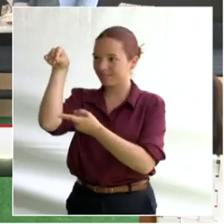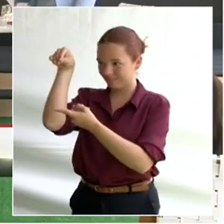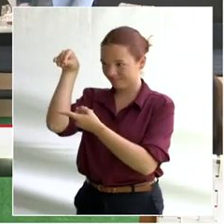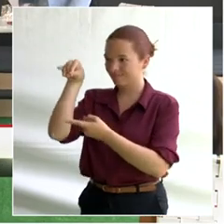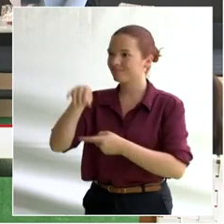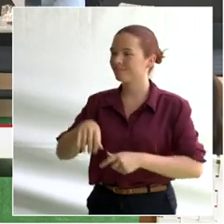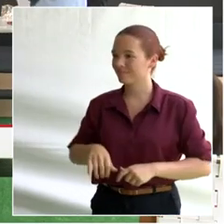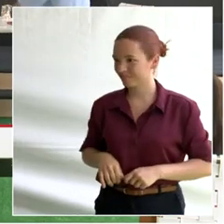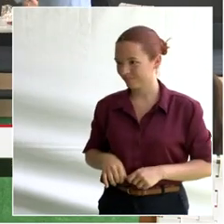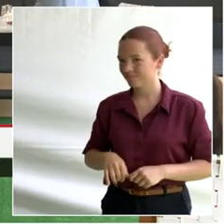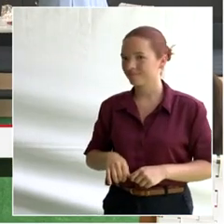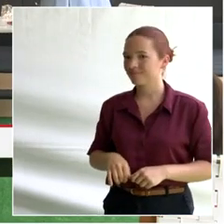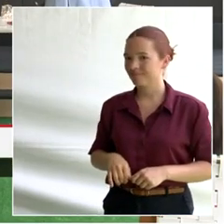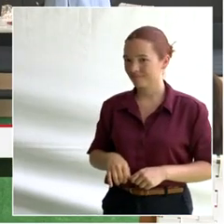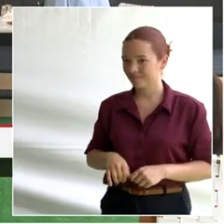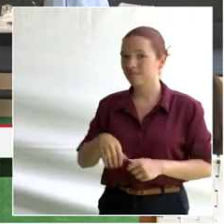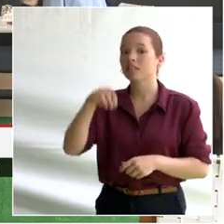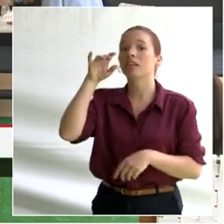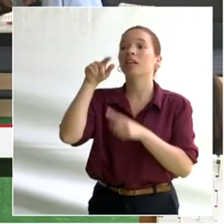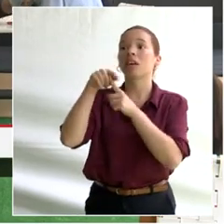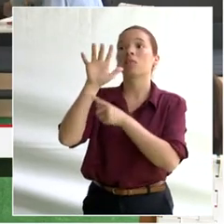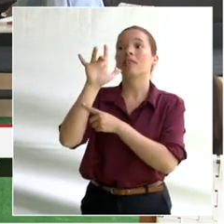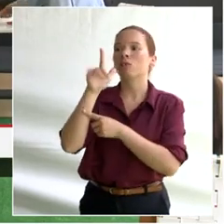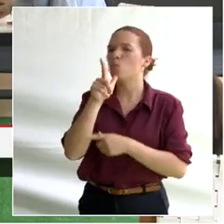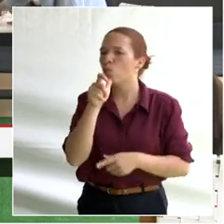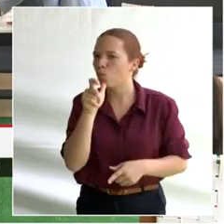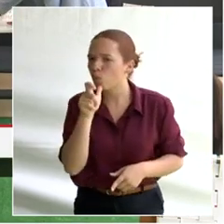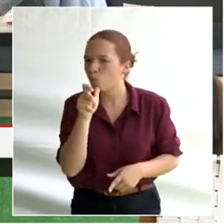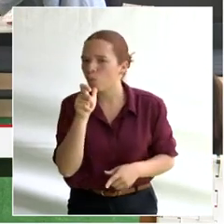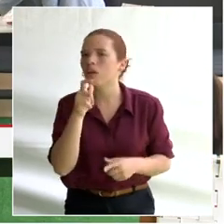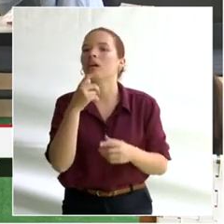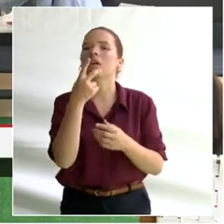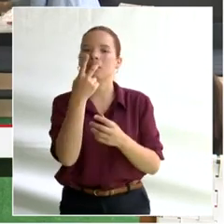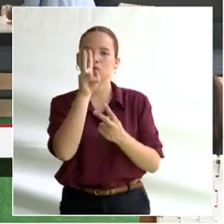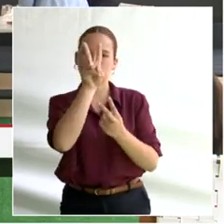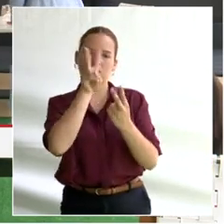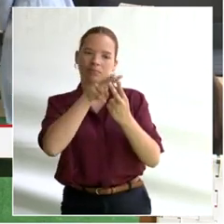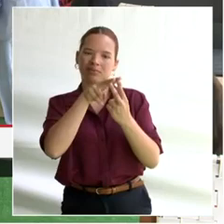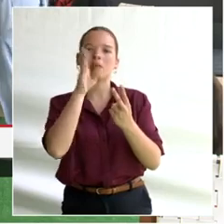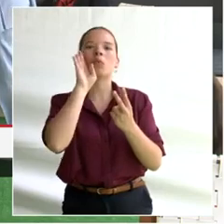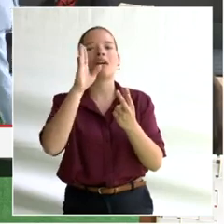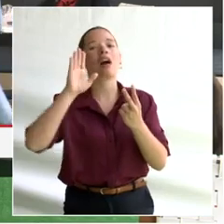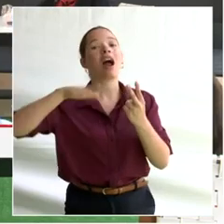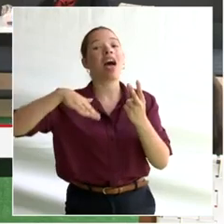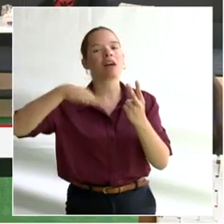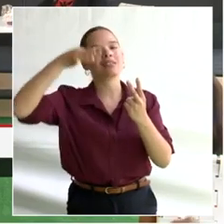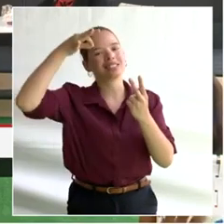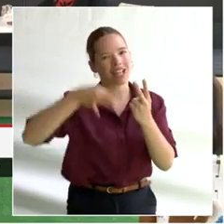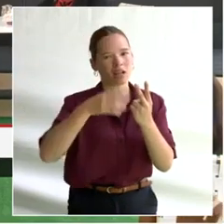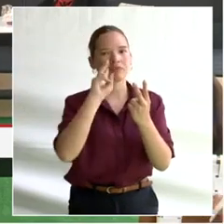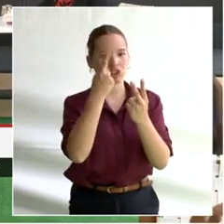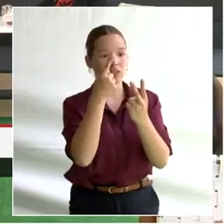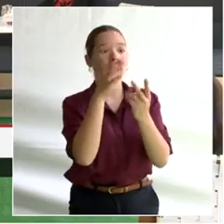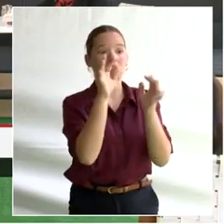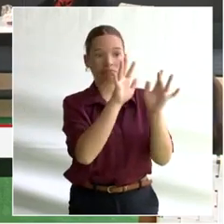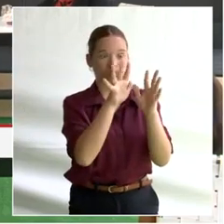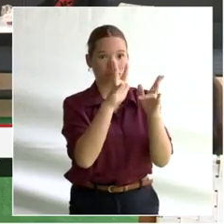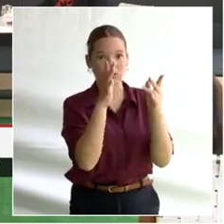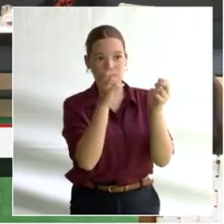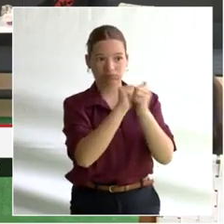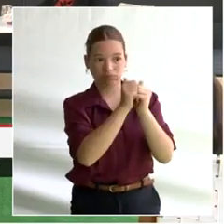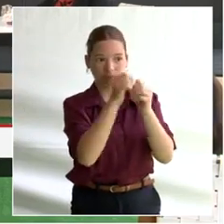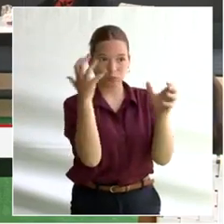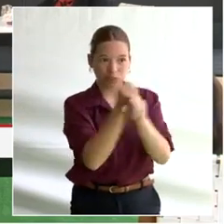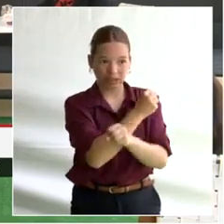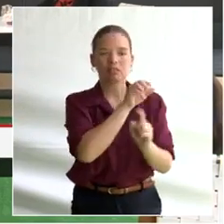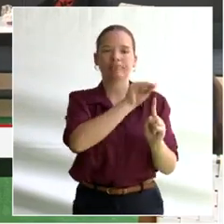a qualifier. Okay, so qualifier, which will be determined in the next 48 hours, for sure. Okay, next And